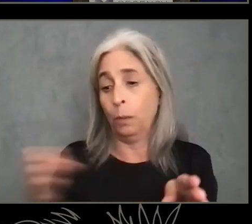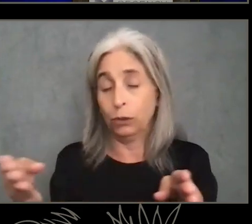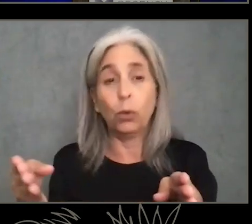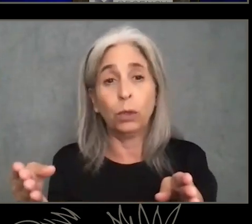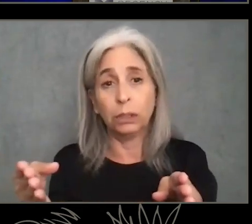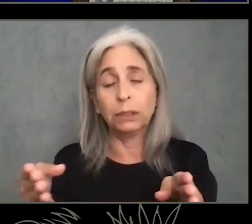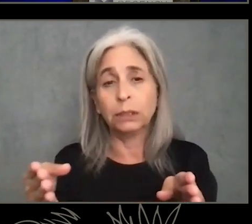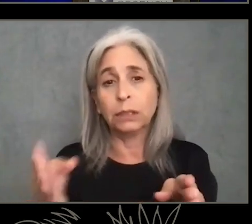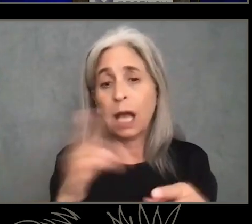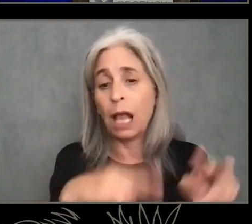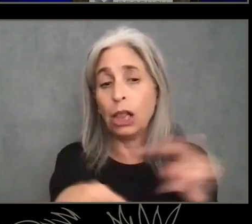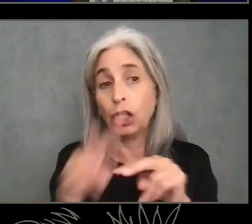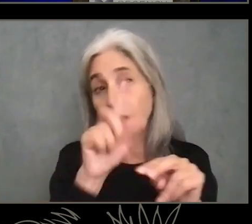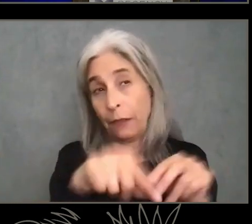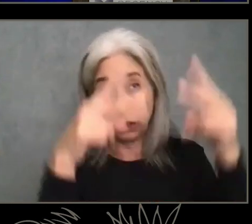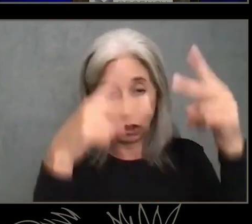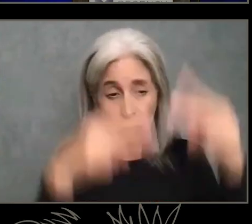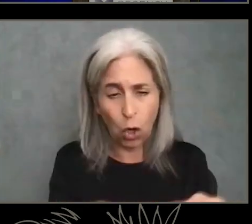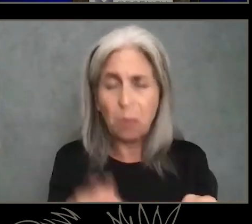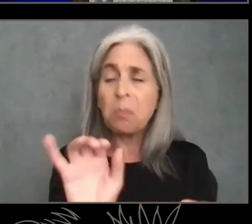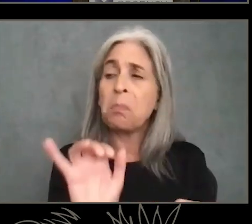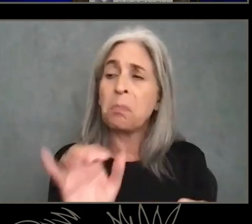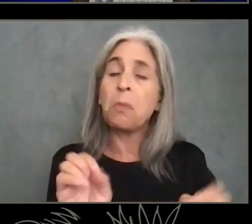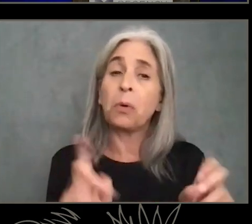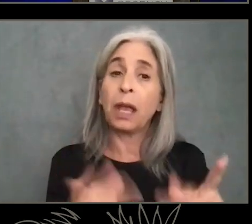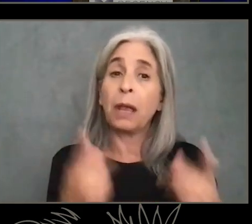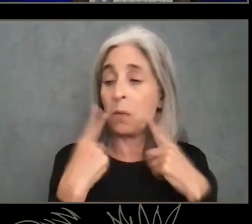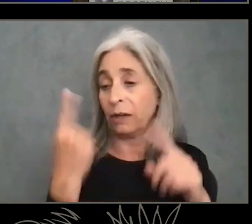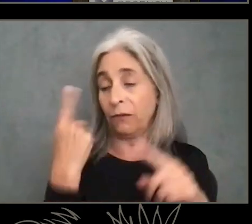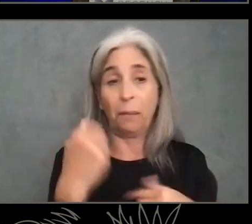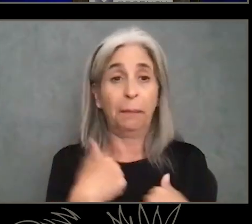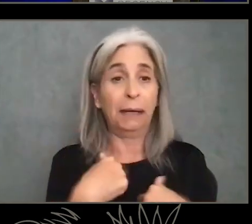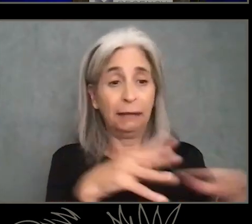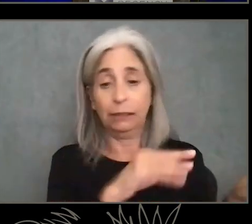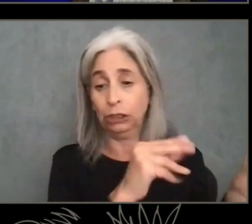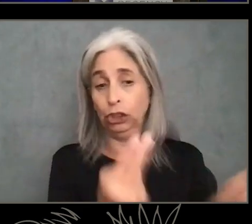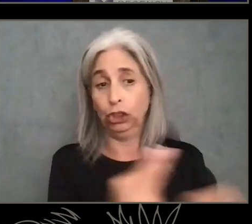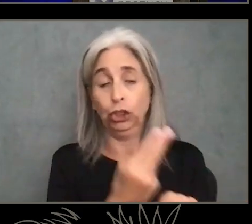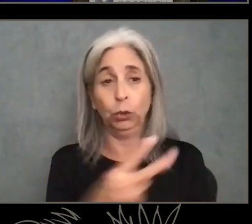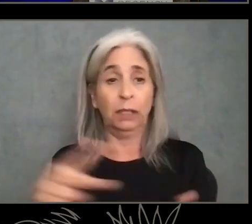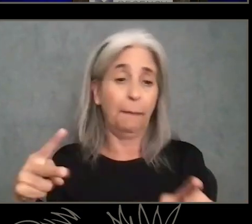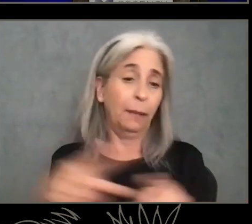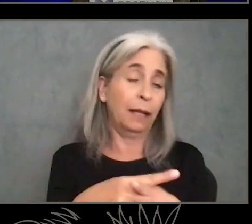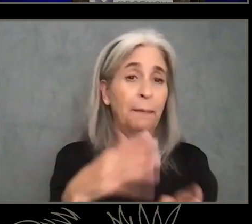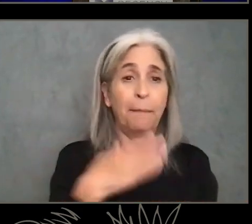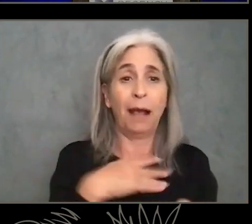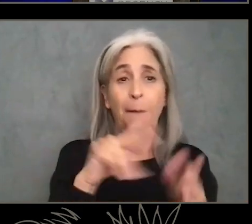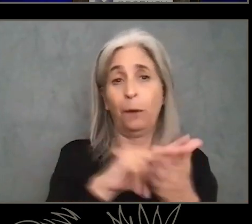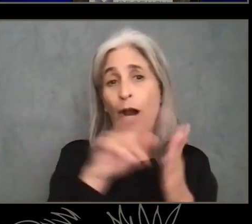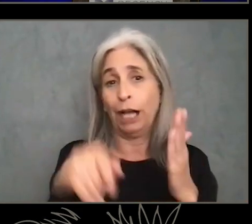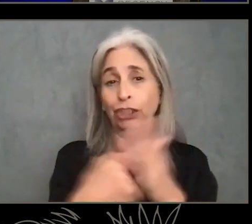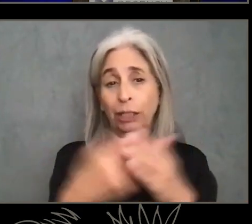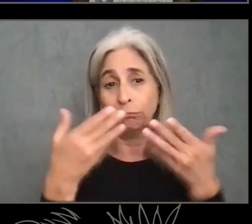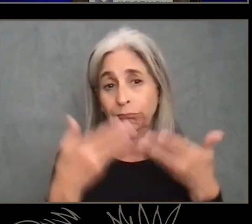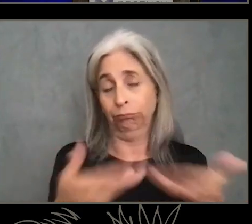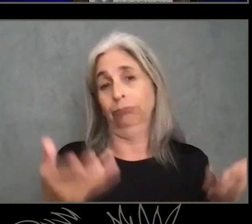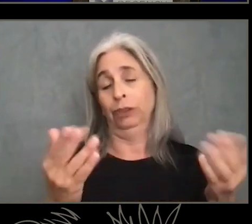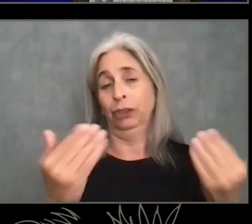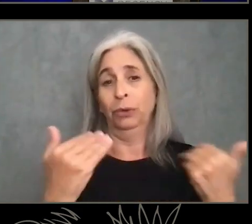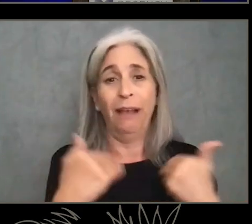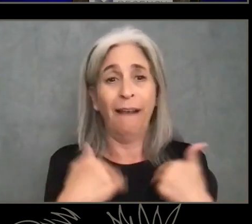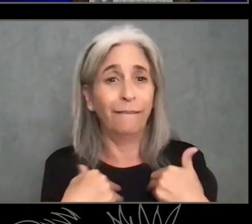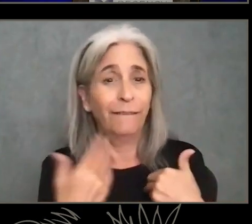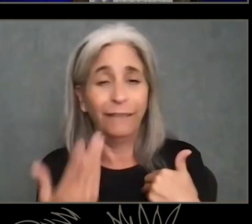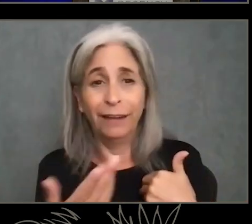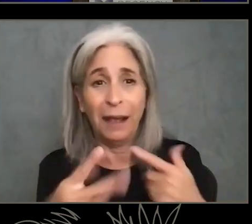I looked at this code. I was like, okay, works for me. I took this, plugged it into my own project. And then you end up